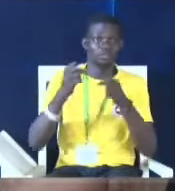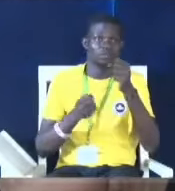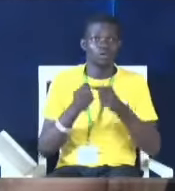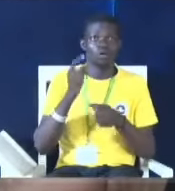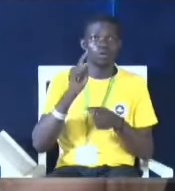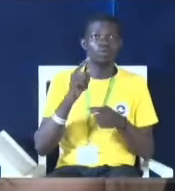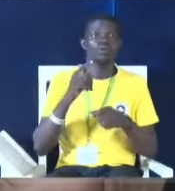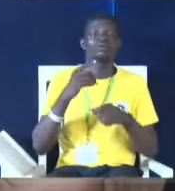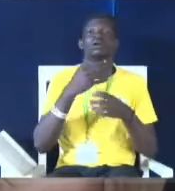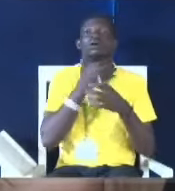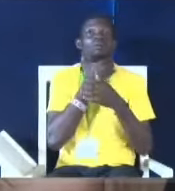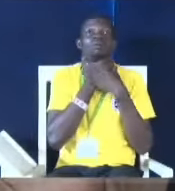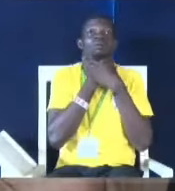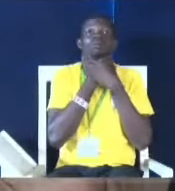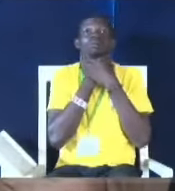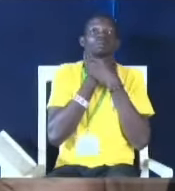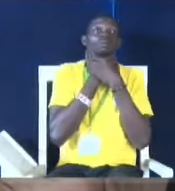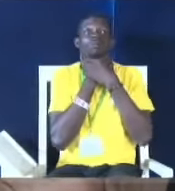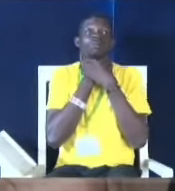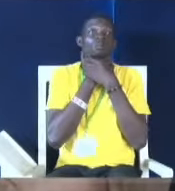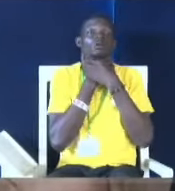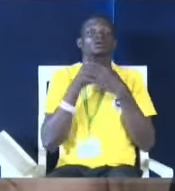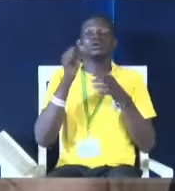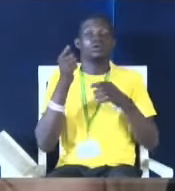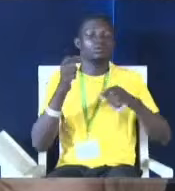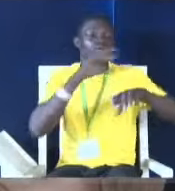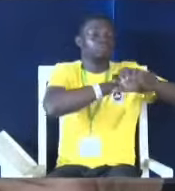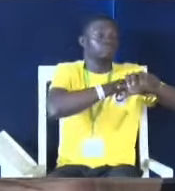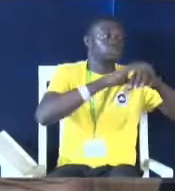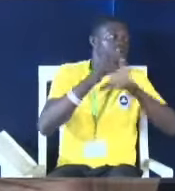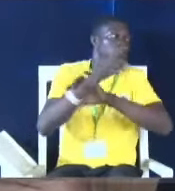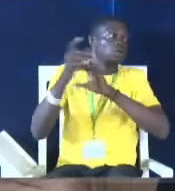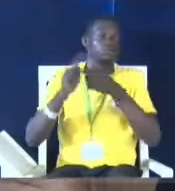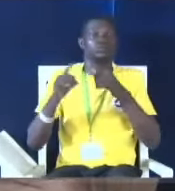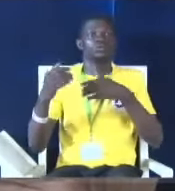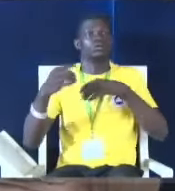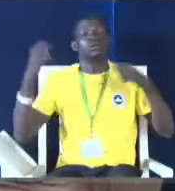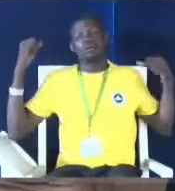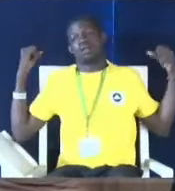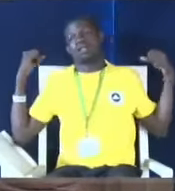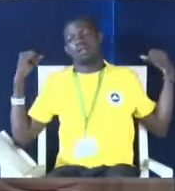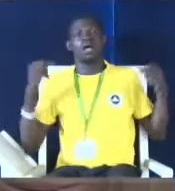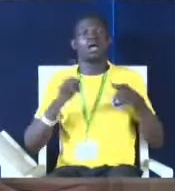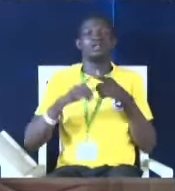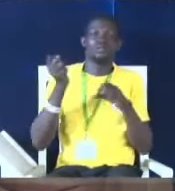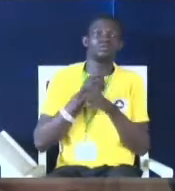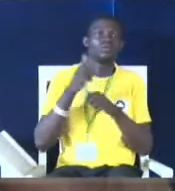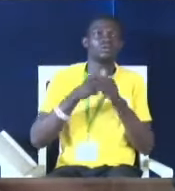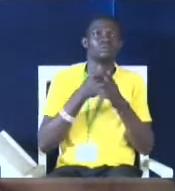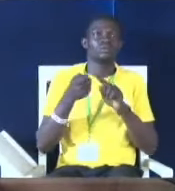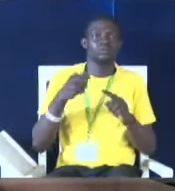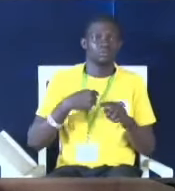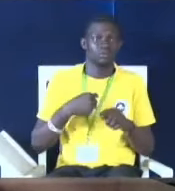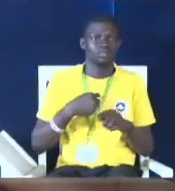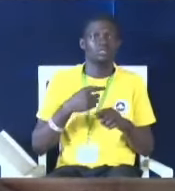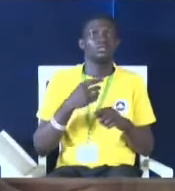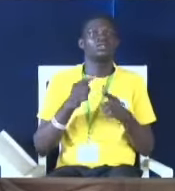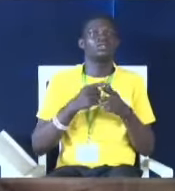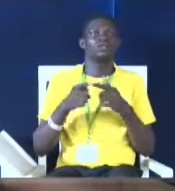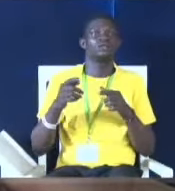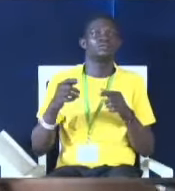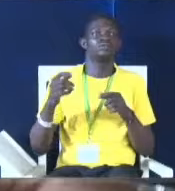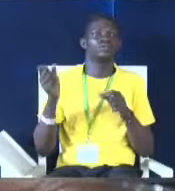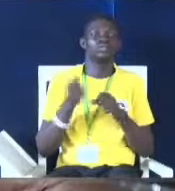one held my neck. The other one dragged my hand to the back, and they took everything from me. They